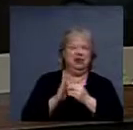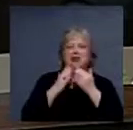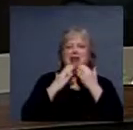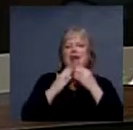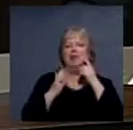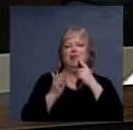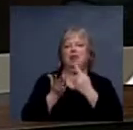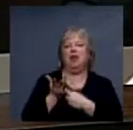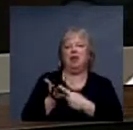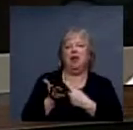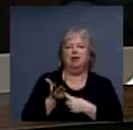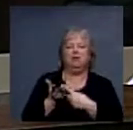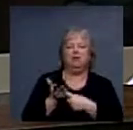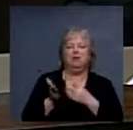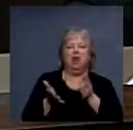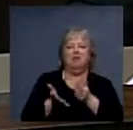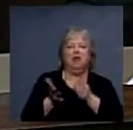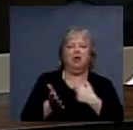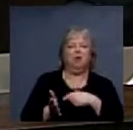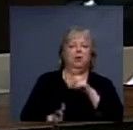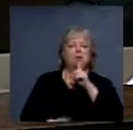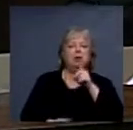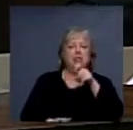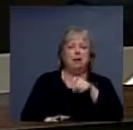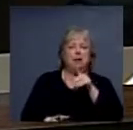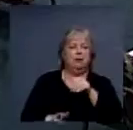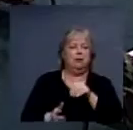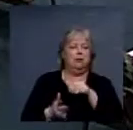conversation, and we really need to do something.